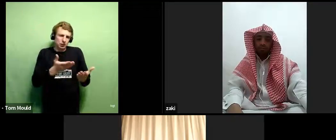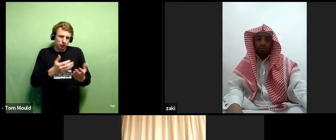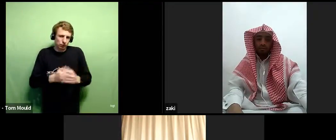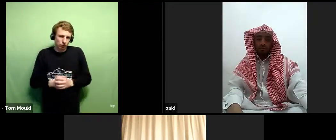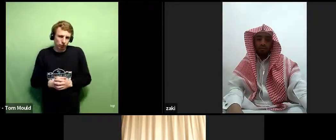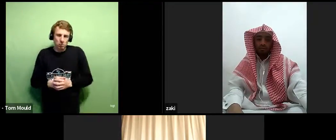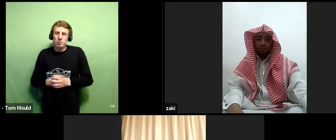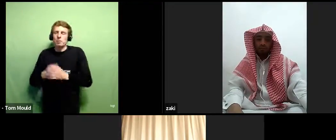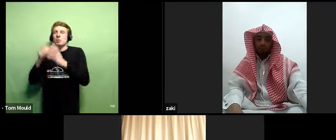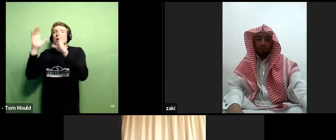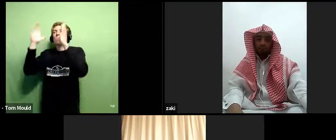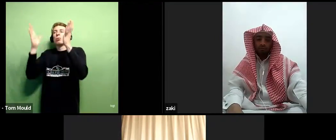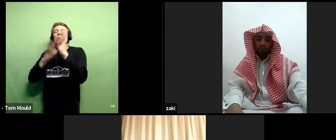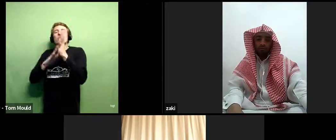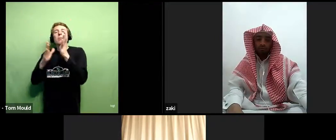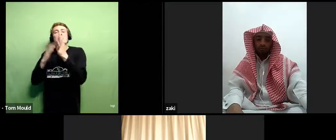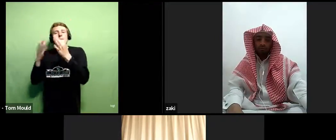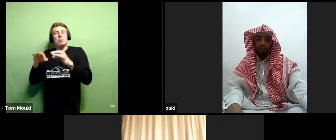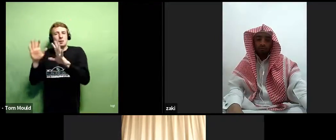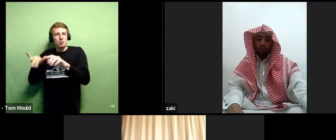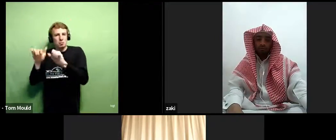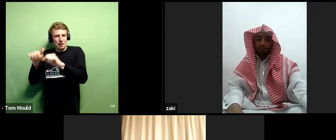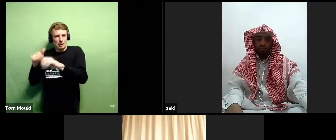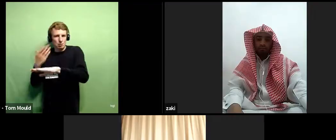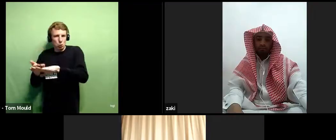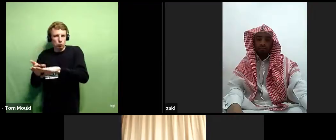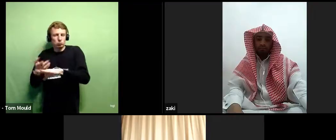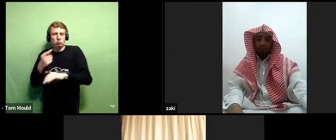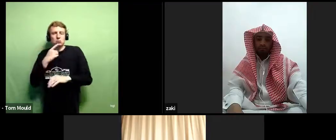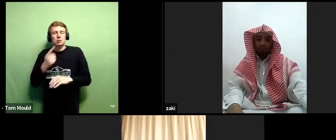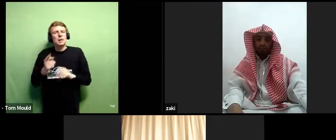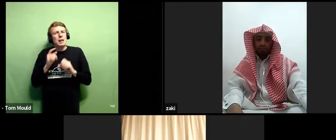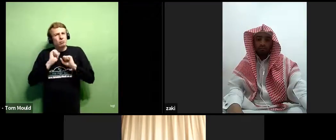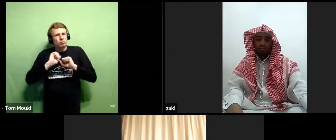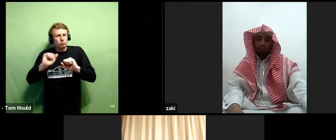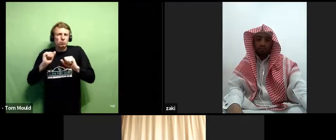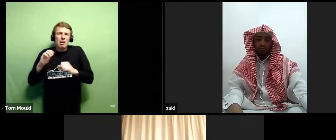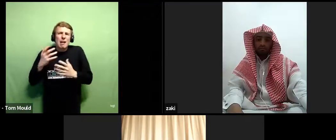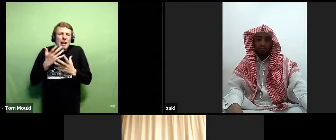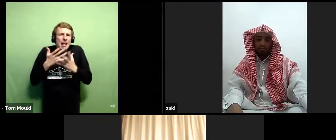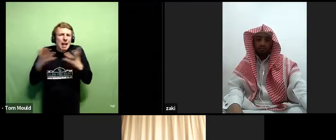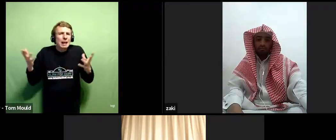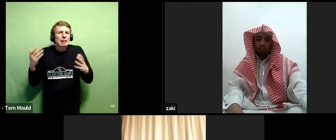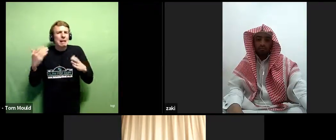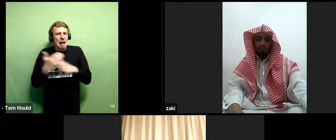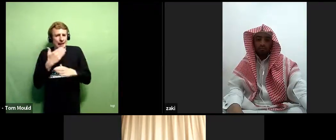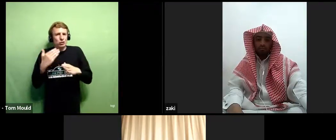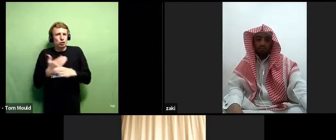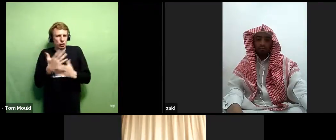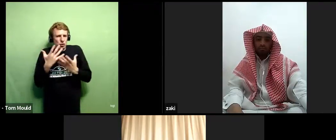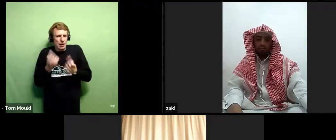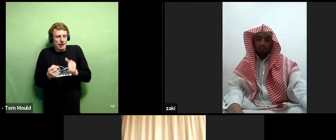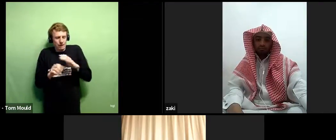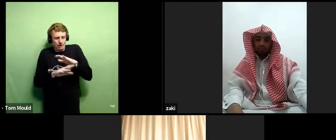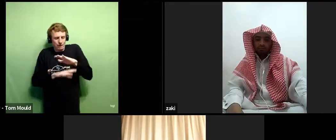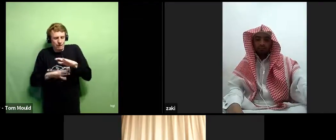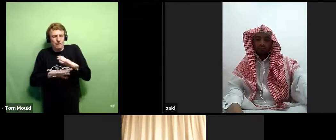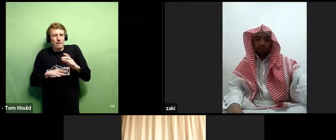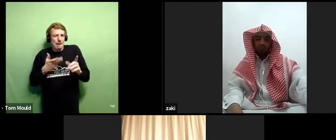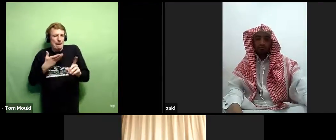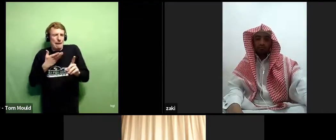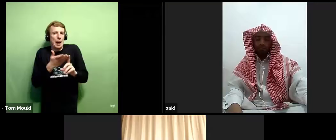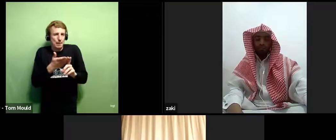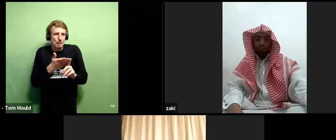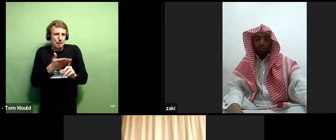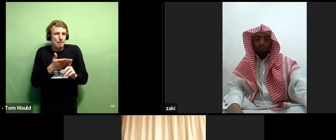indeed, actions are but by intention, and everyone will have that which they intended. This hadith is a proof